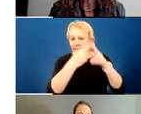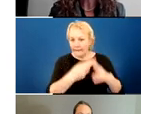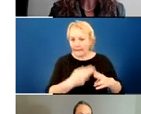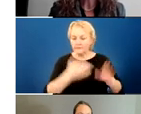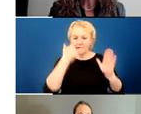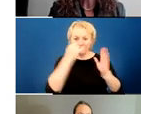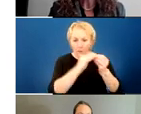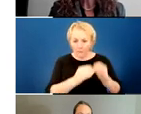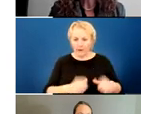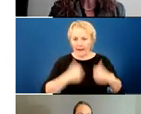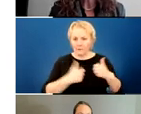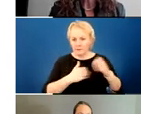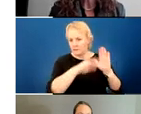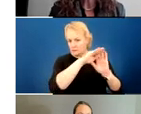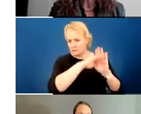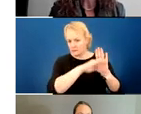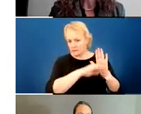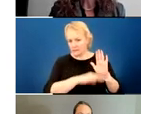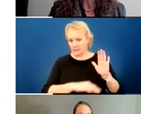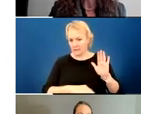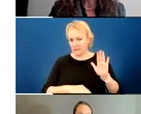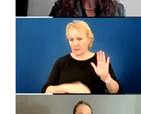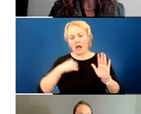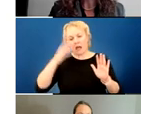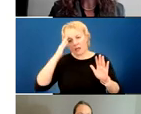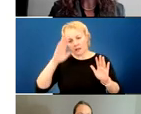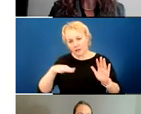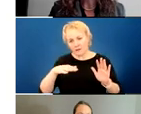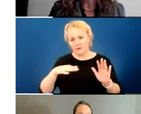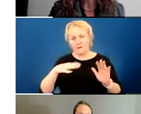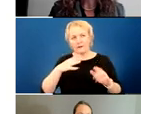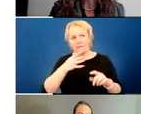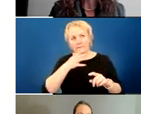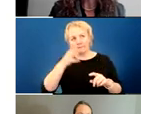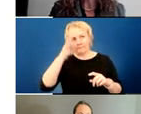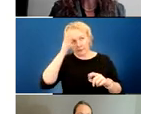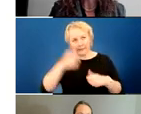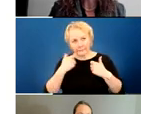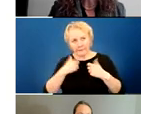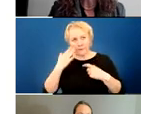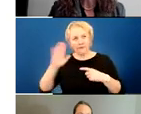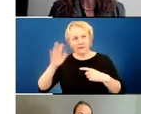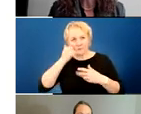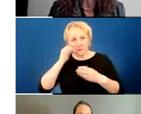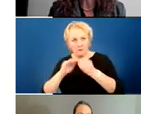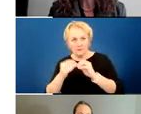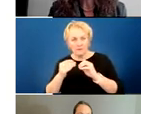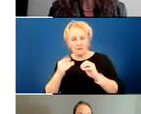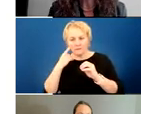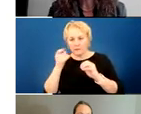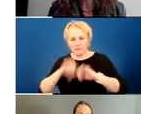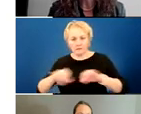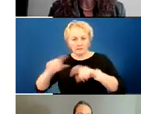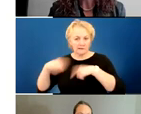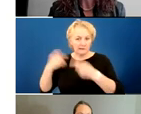numbers, addresses. I know I'm horrible. I mean, I know like my parents' address and my parents' telephone number, because it's the same number